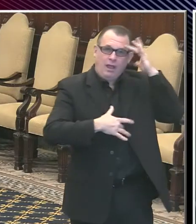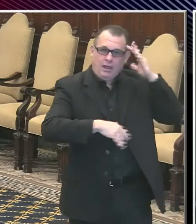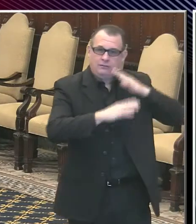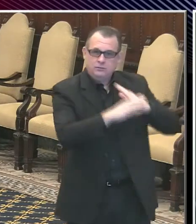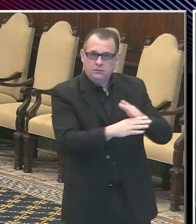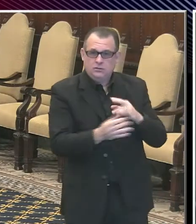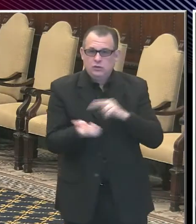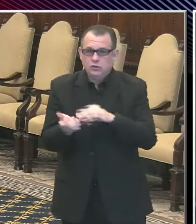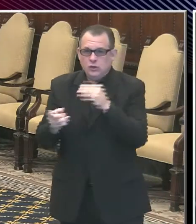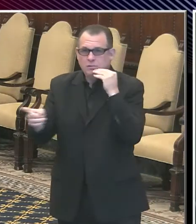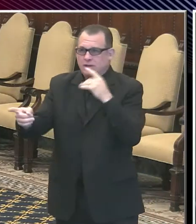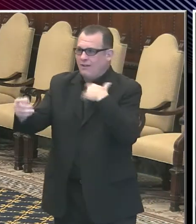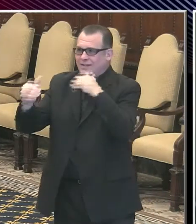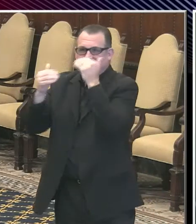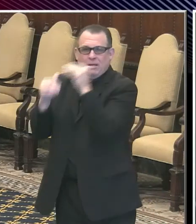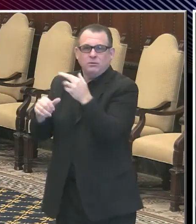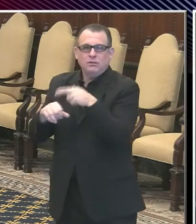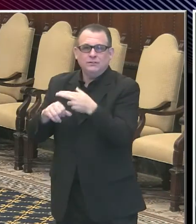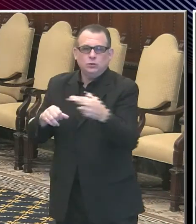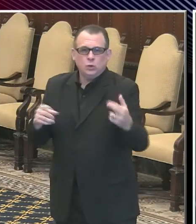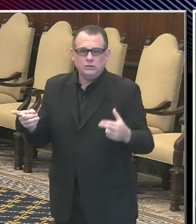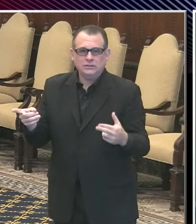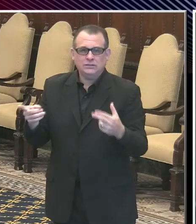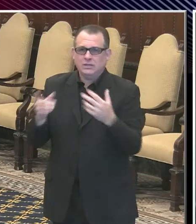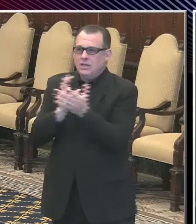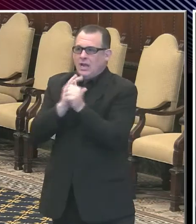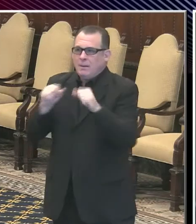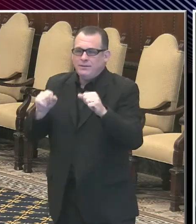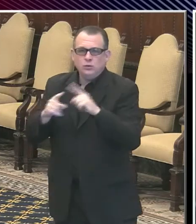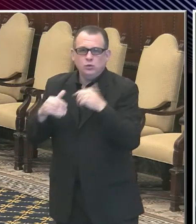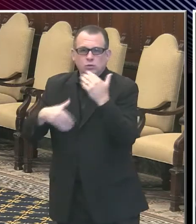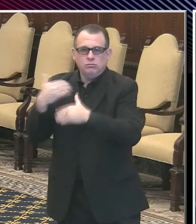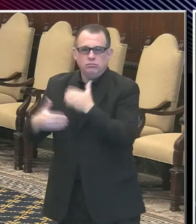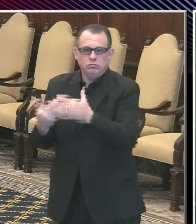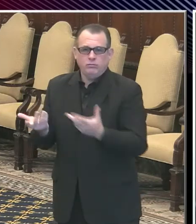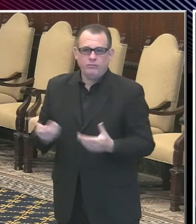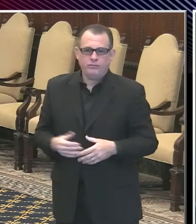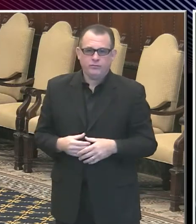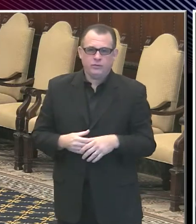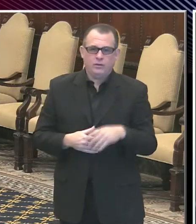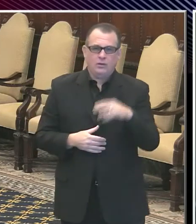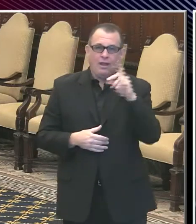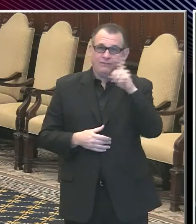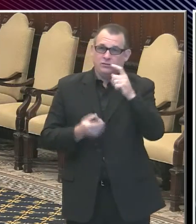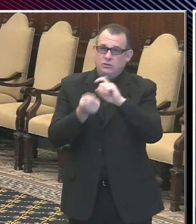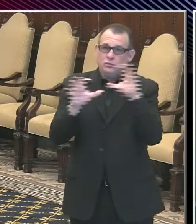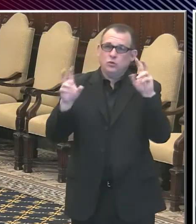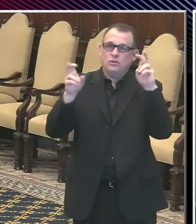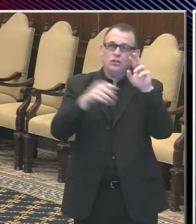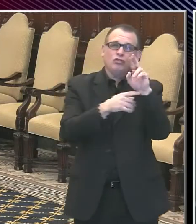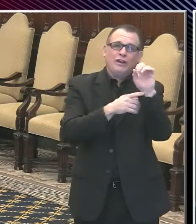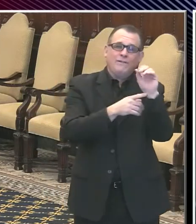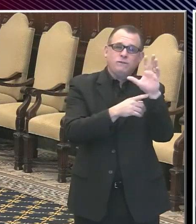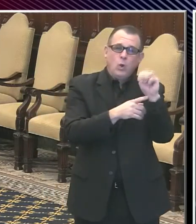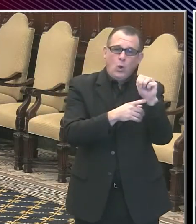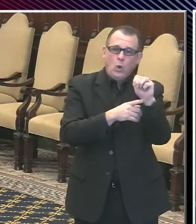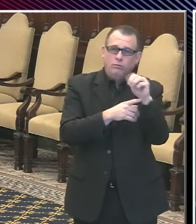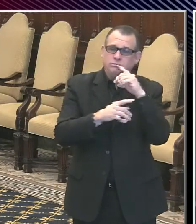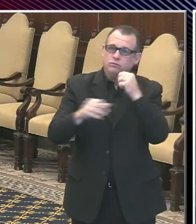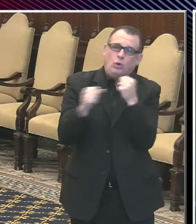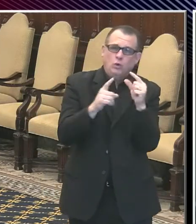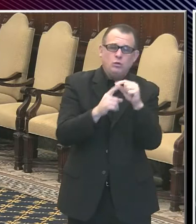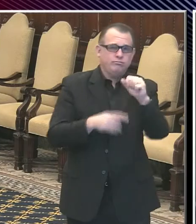And so reform may not be too strong a term to talk about how we really, what kind of changes we need to make in order to solve this